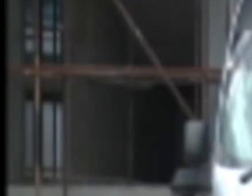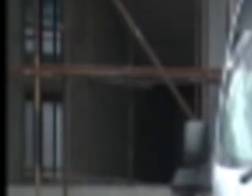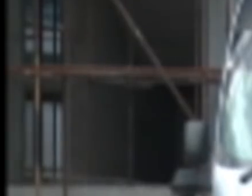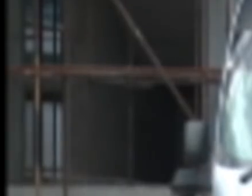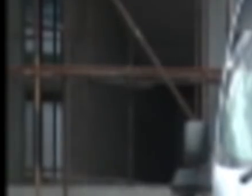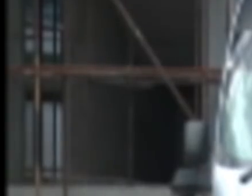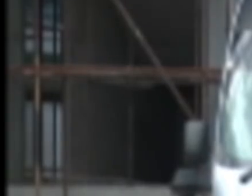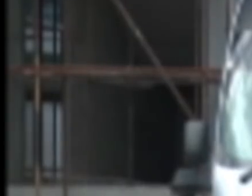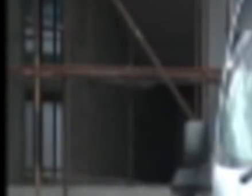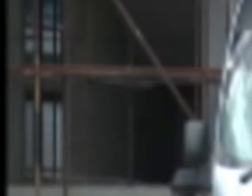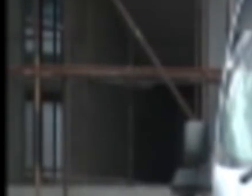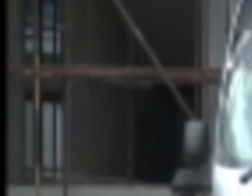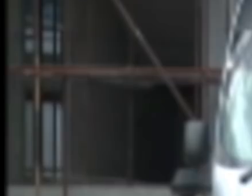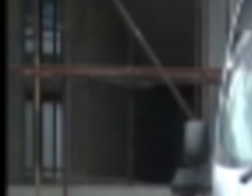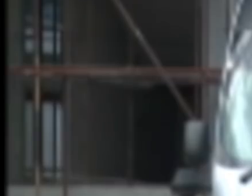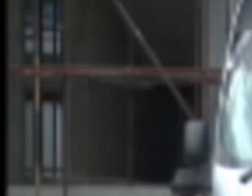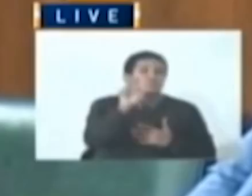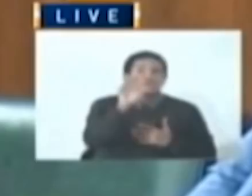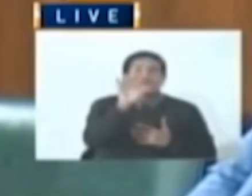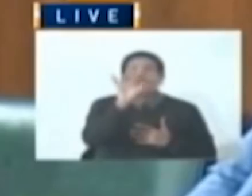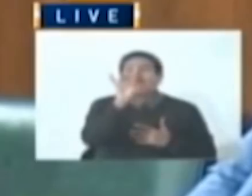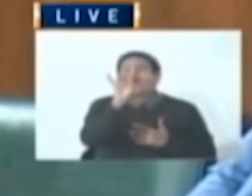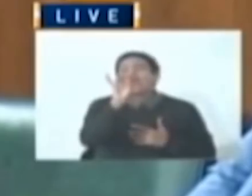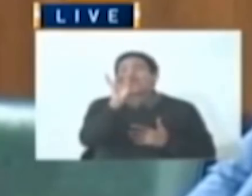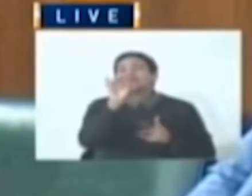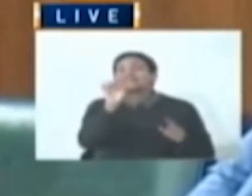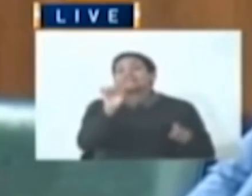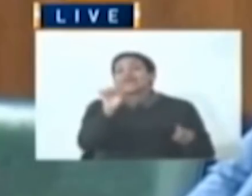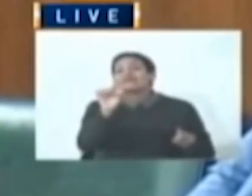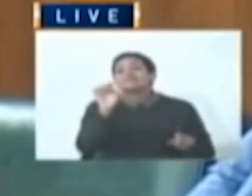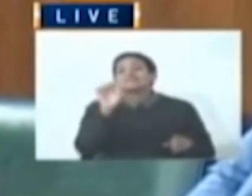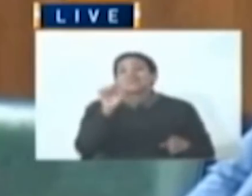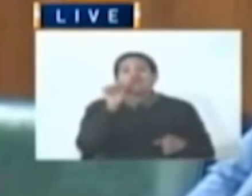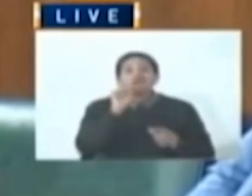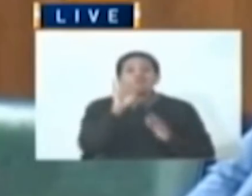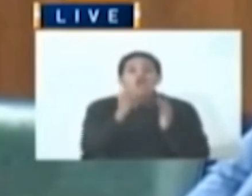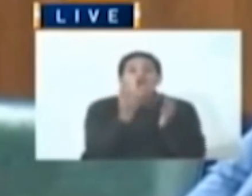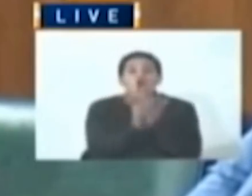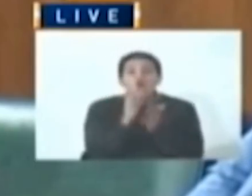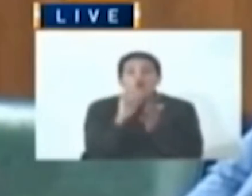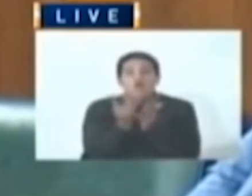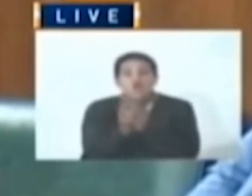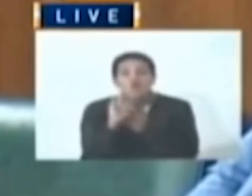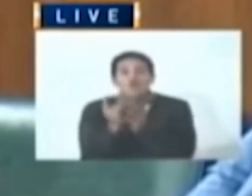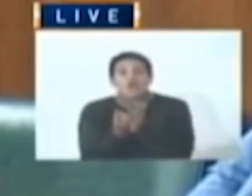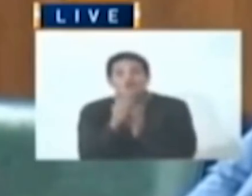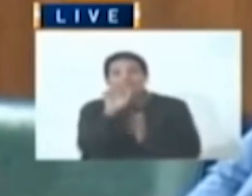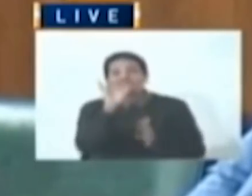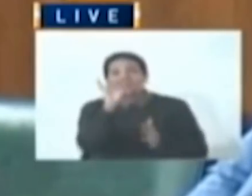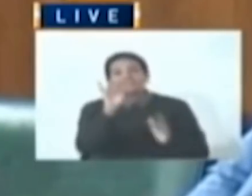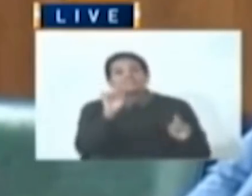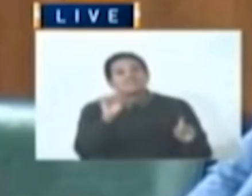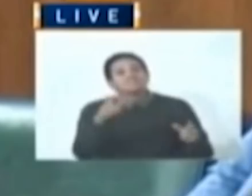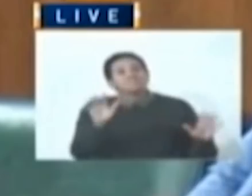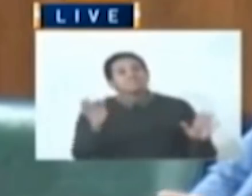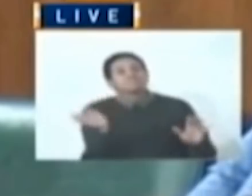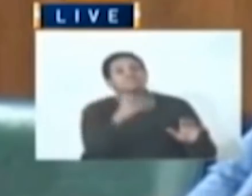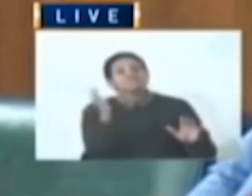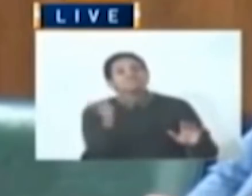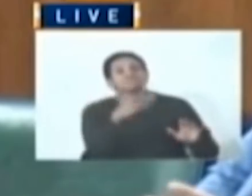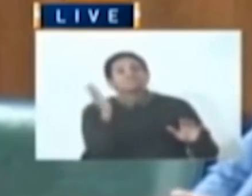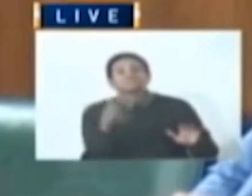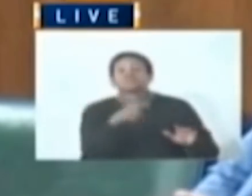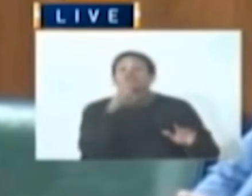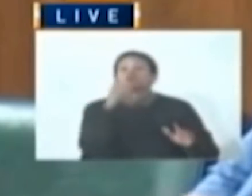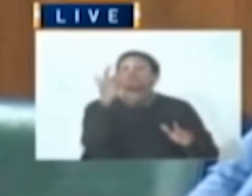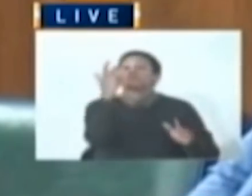That machine will do 380 tests per 8-hour shift, and they can run for 3 shifts in